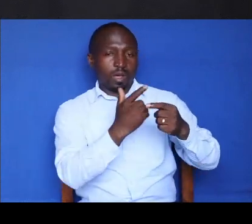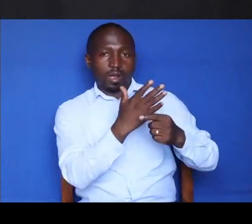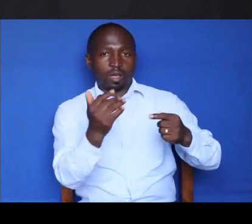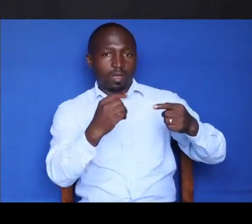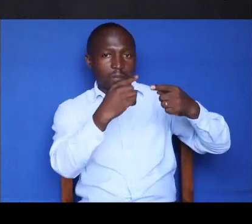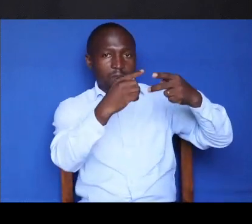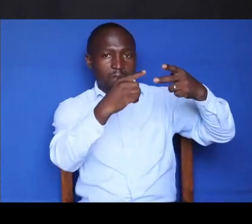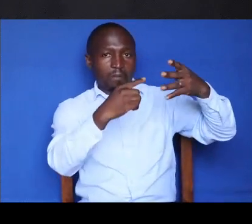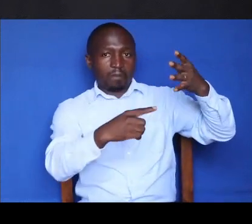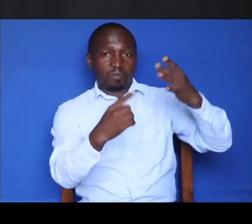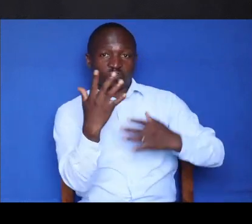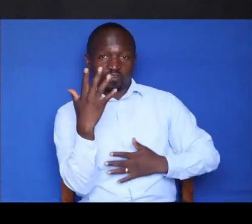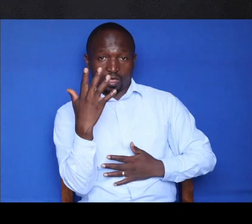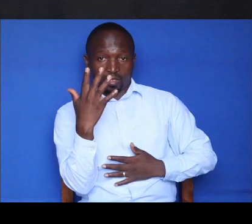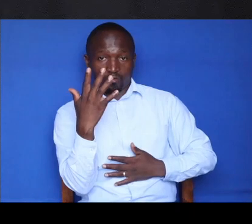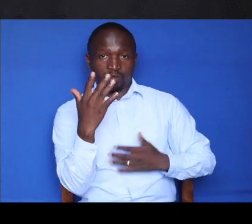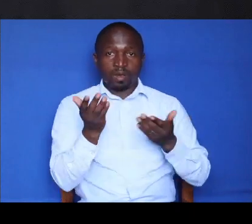are about 5.